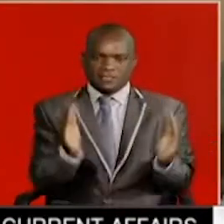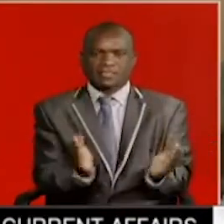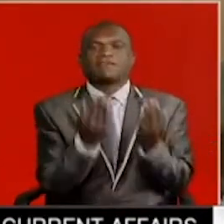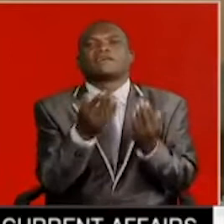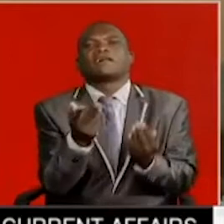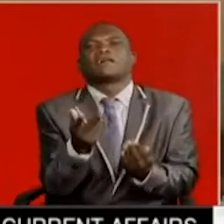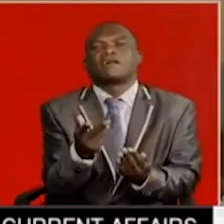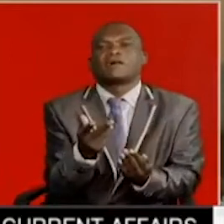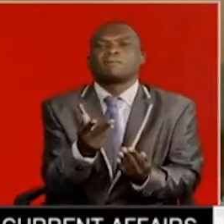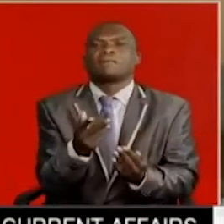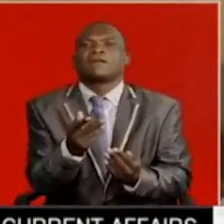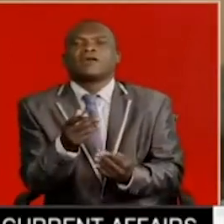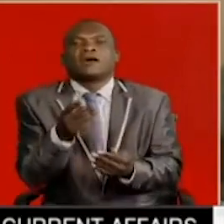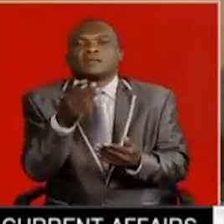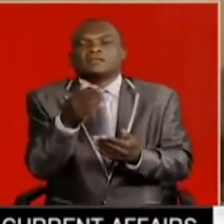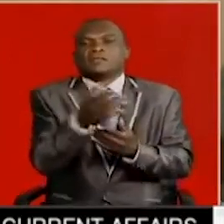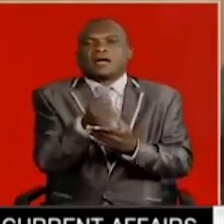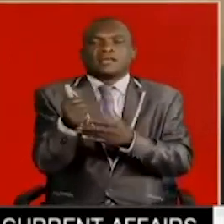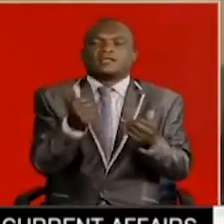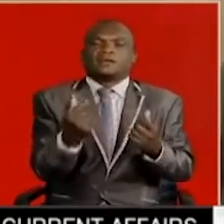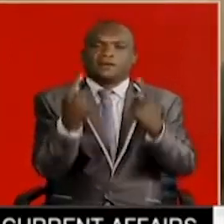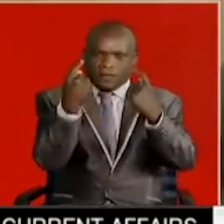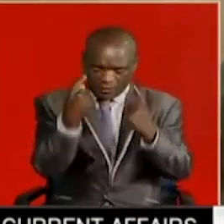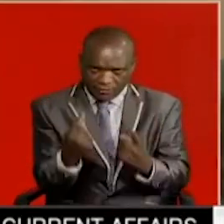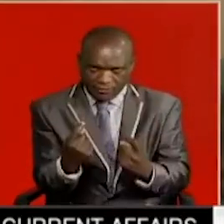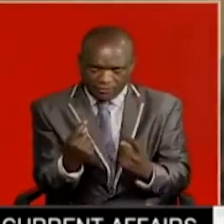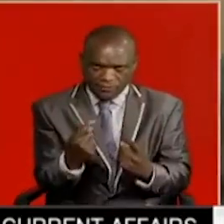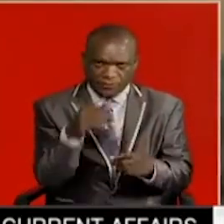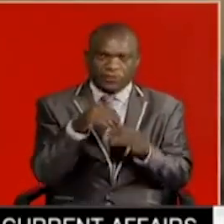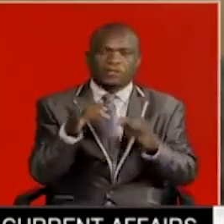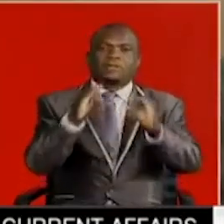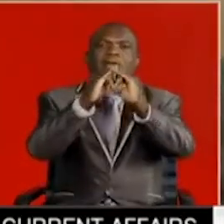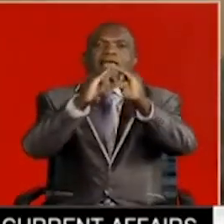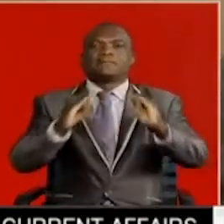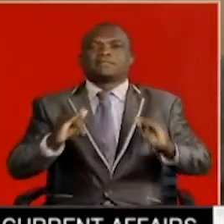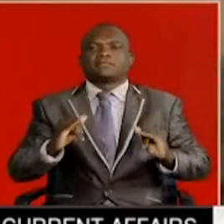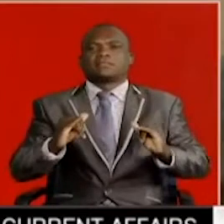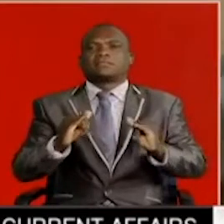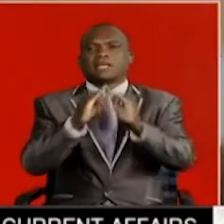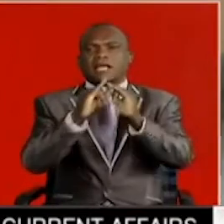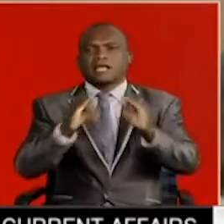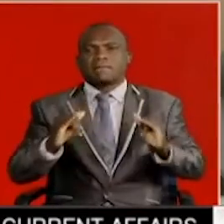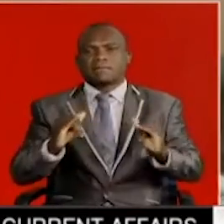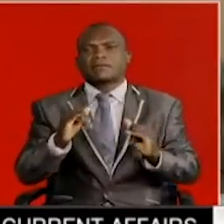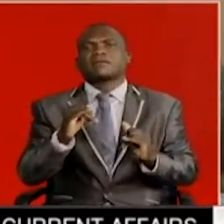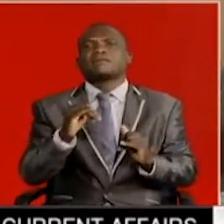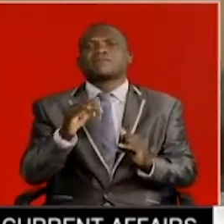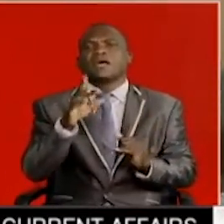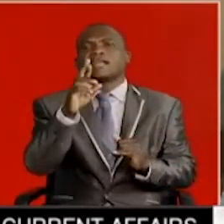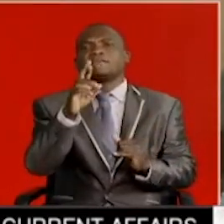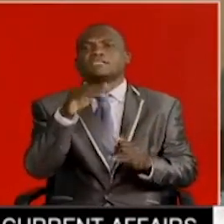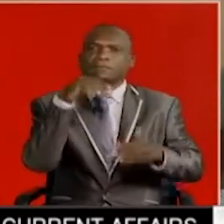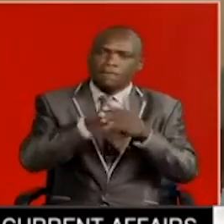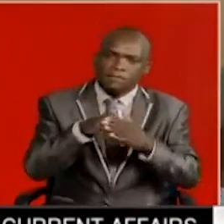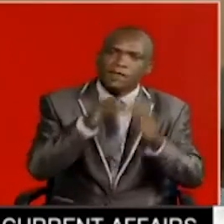And others in confined settlements, including refugee camps. We've got a few refugee camps in